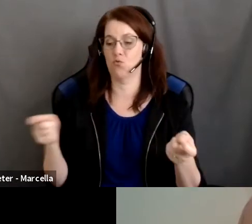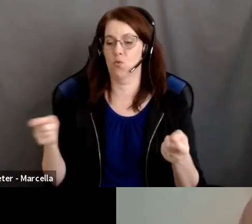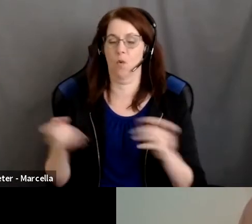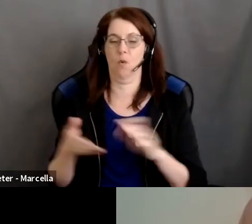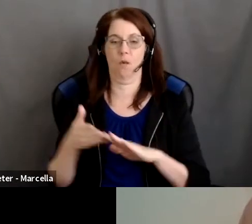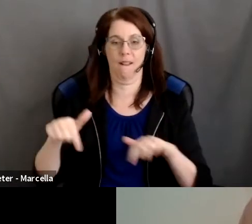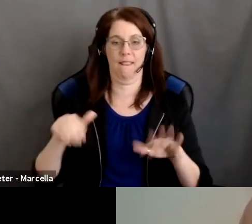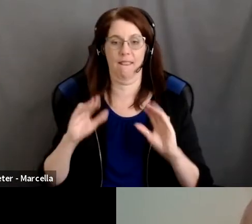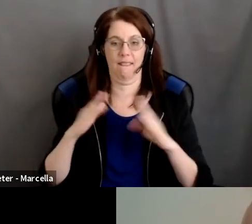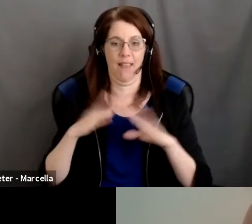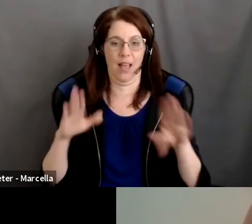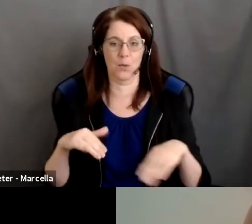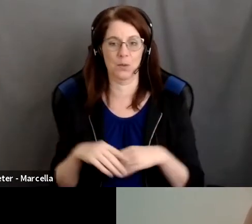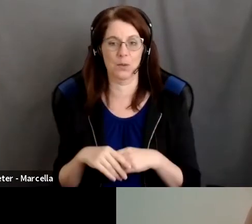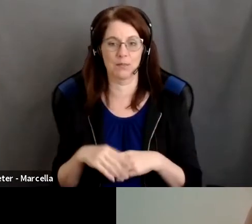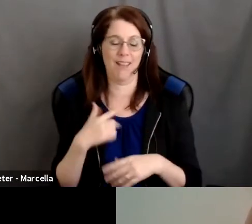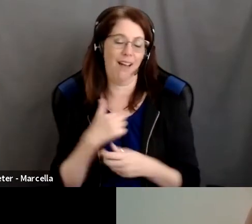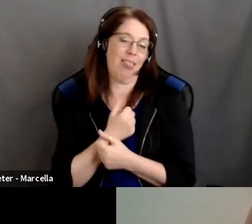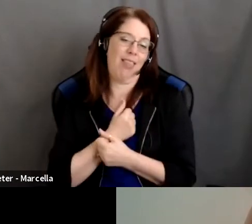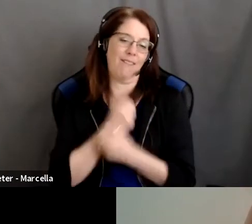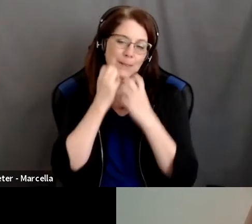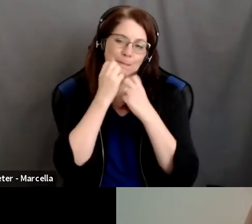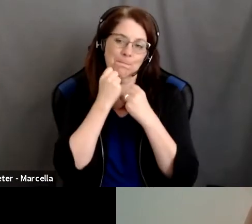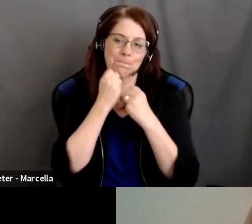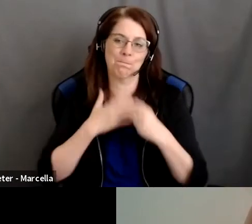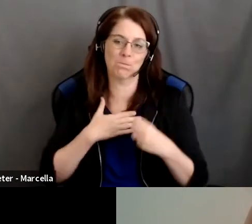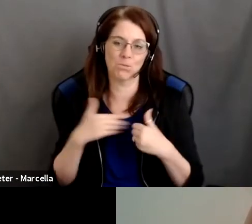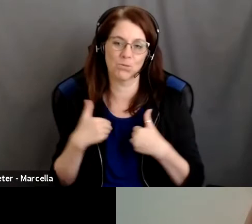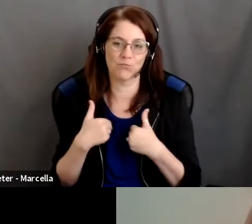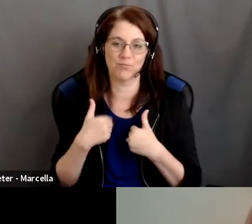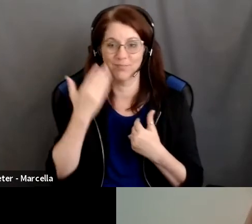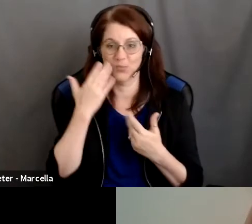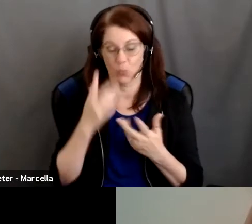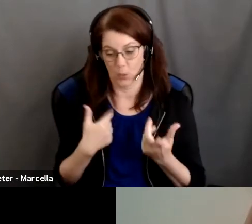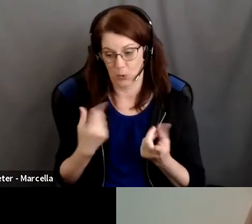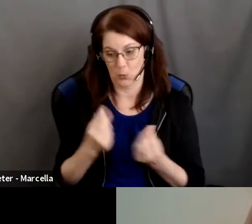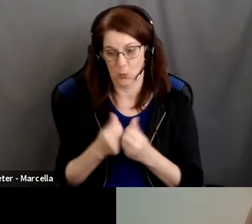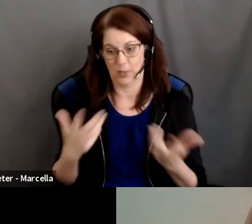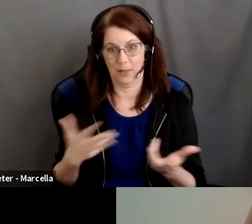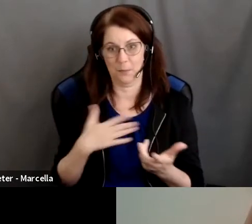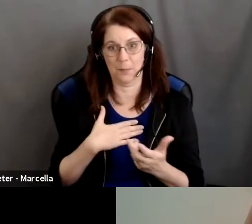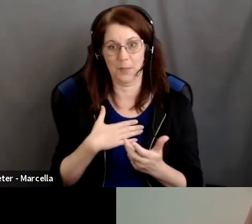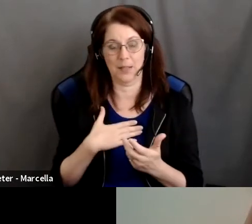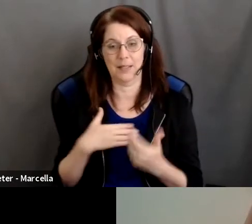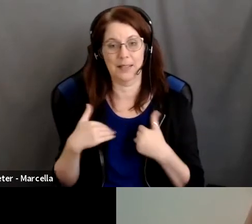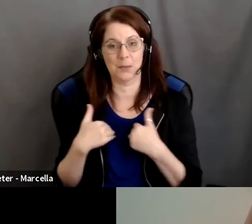and I love them. I don't know what I'd do without them, especially at this time,